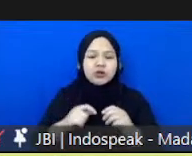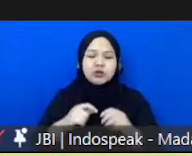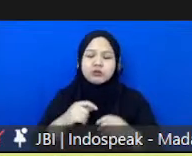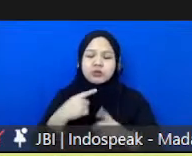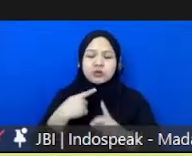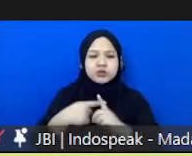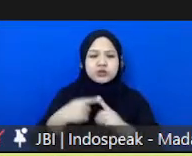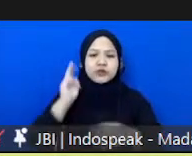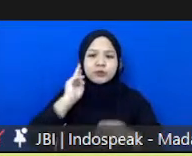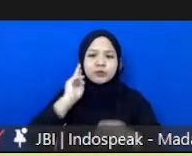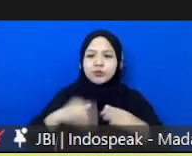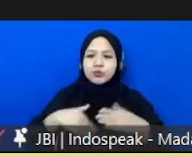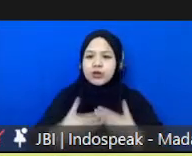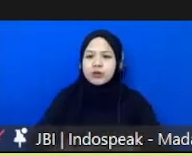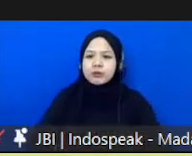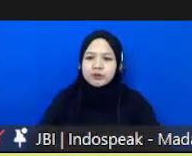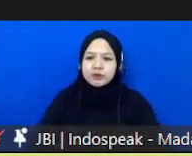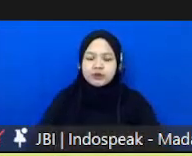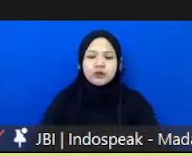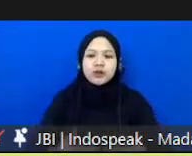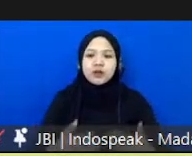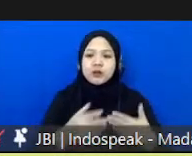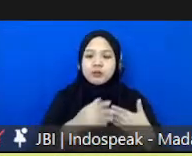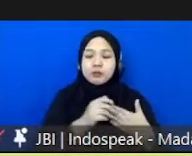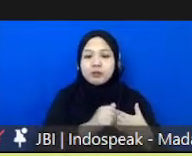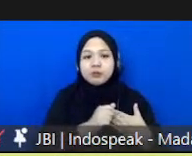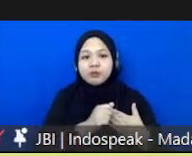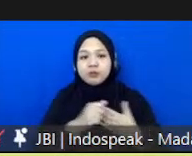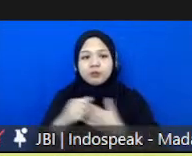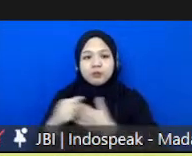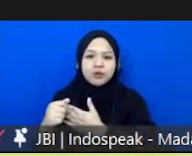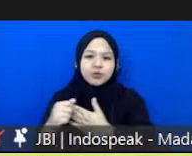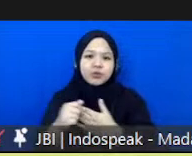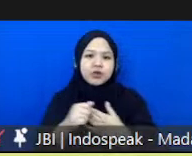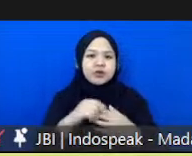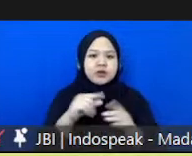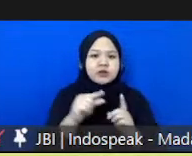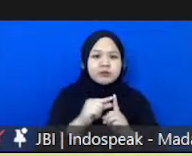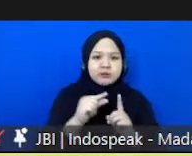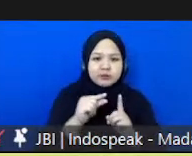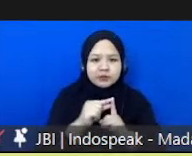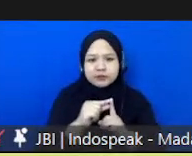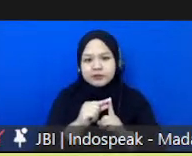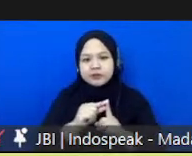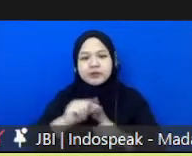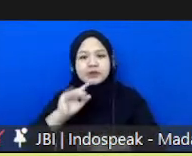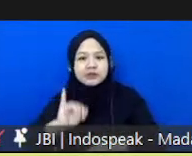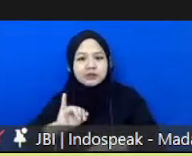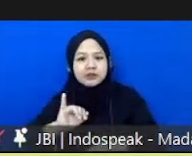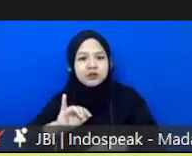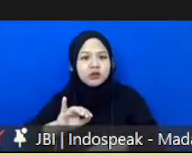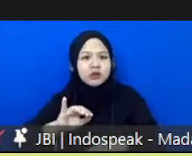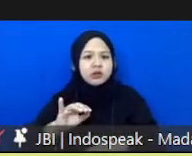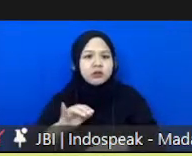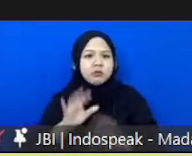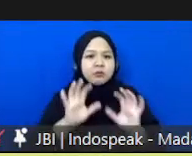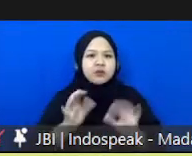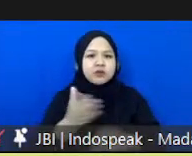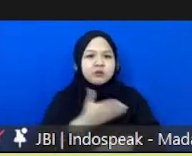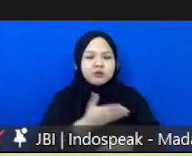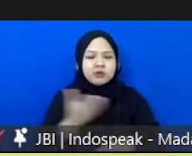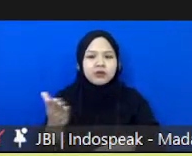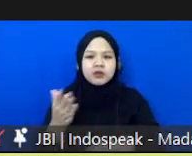are the guidelines or kind of PPE they need and all that. So a lot of them ended up